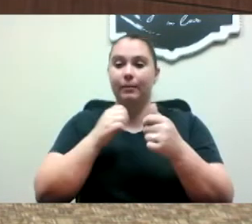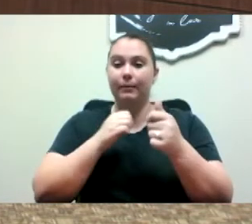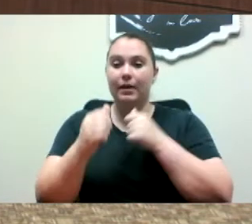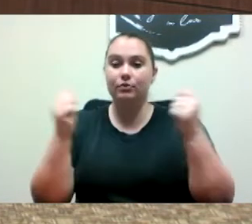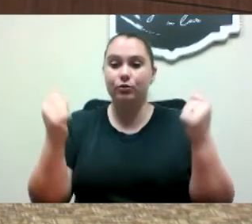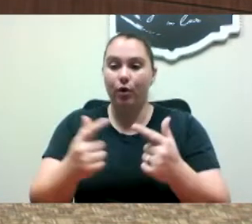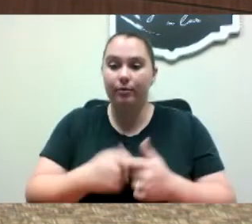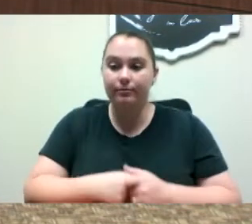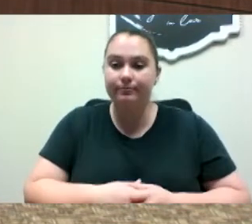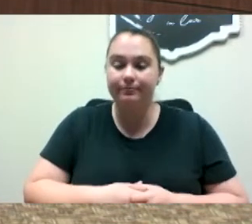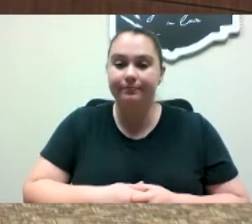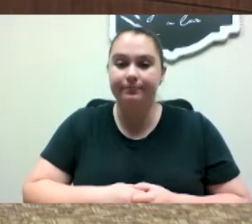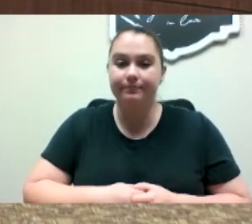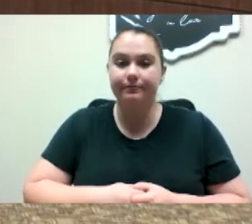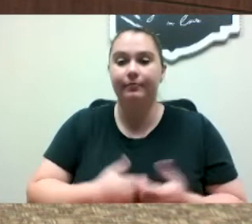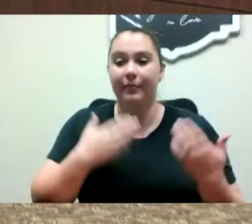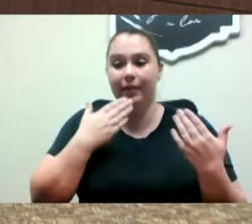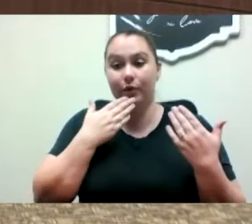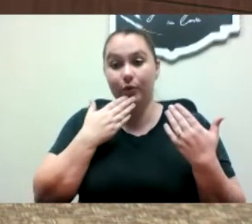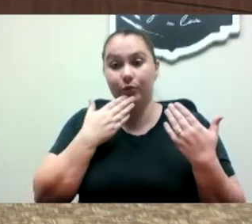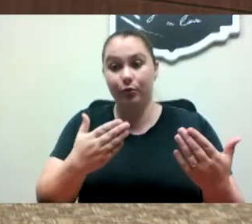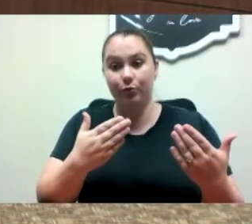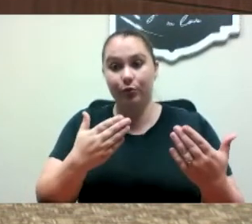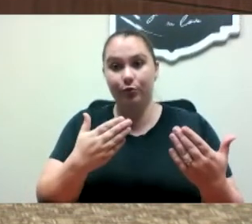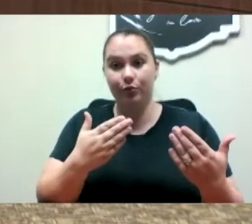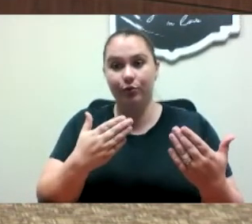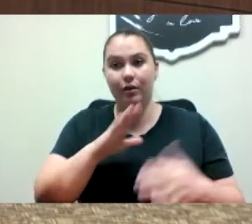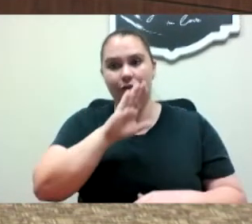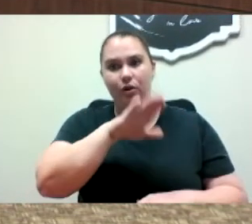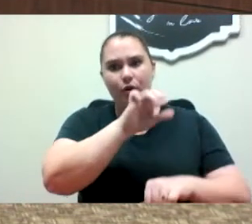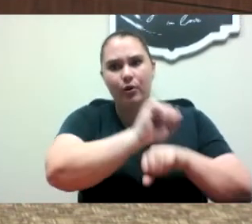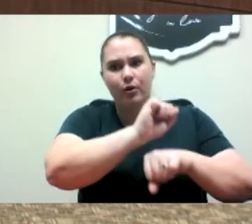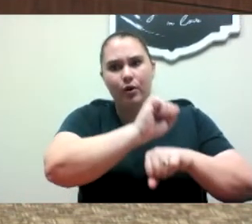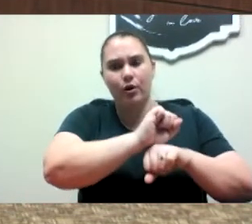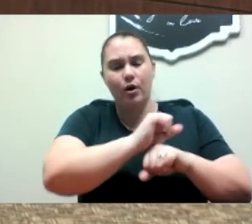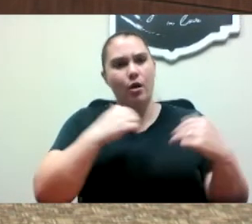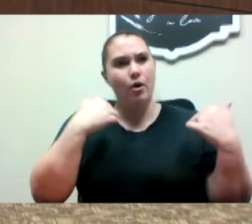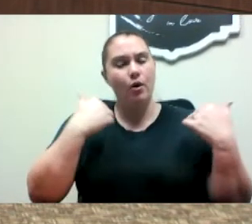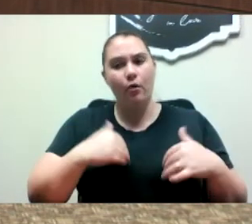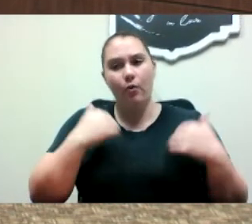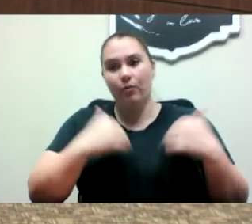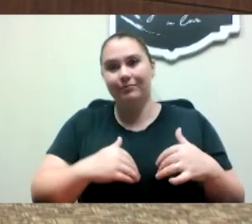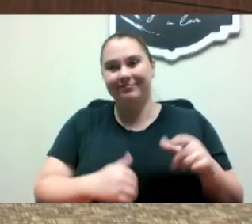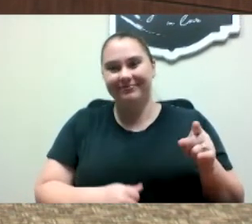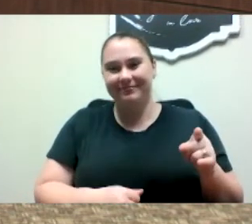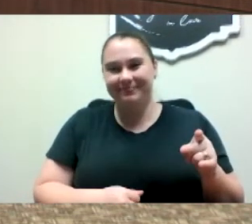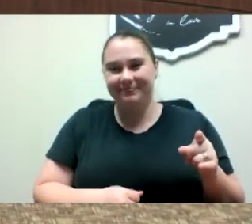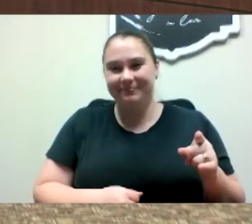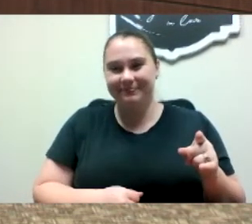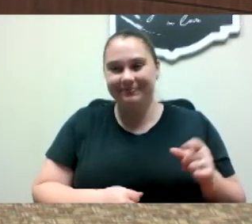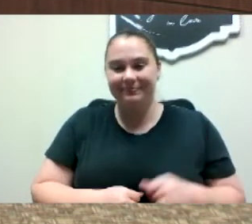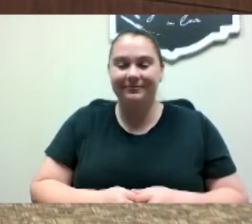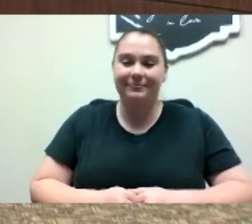unanimously. Thank you for your work. Thank you for,